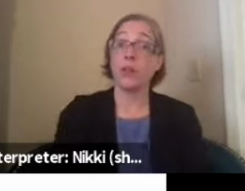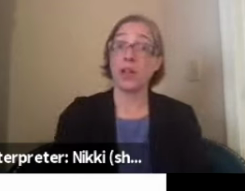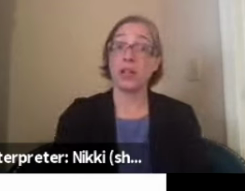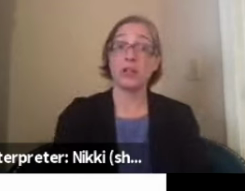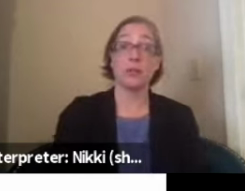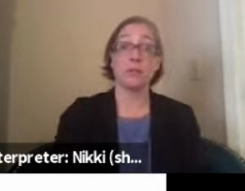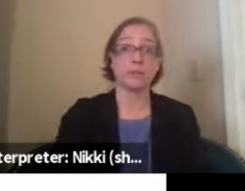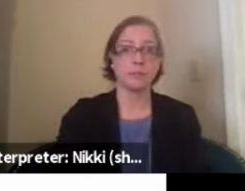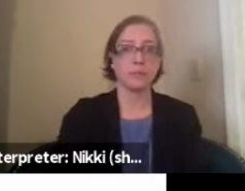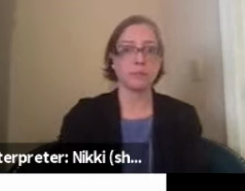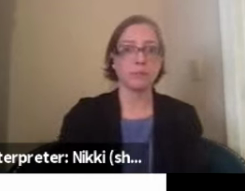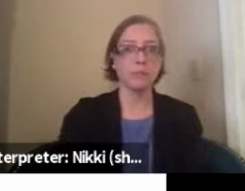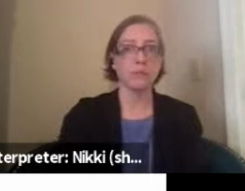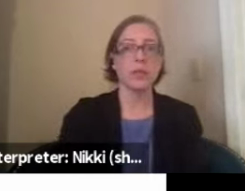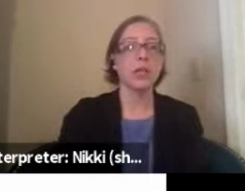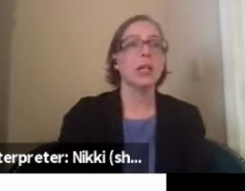or felt they needed to.